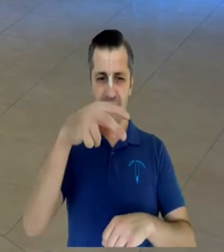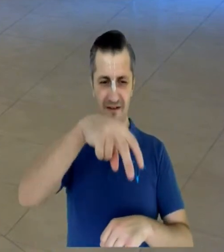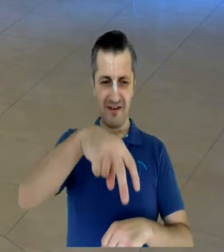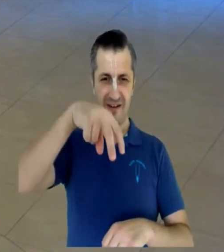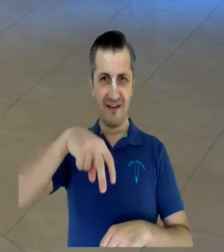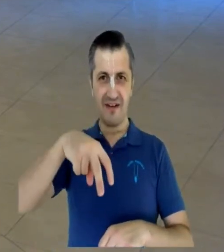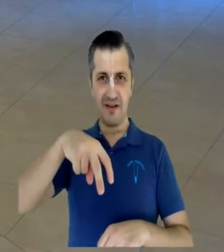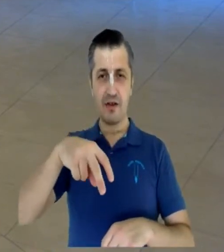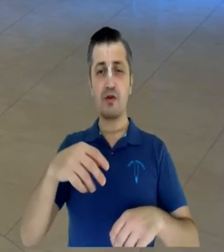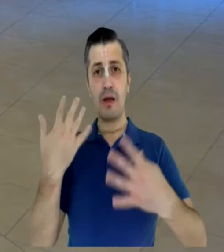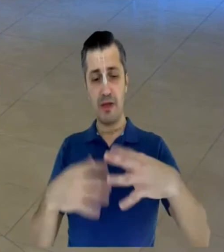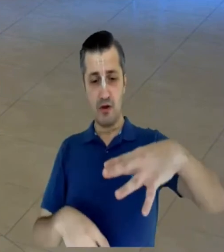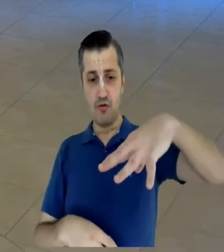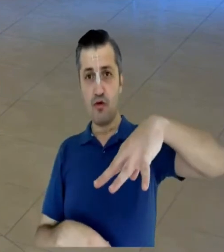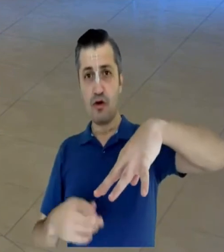well.